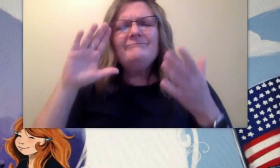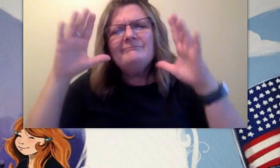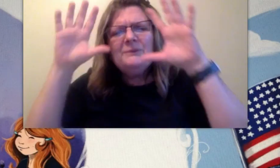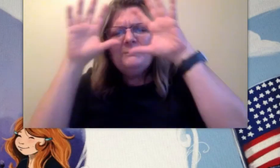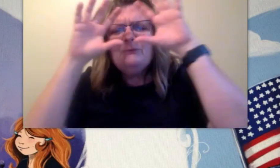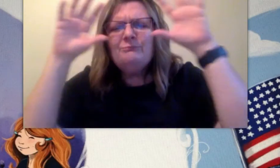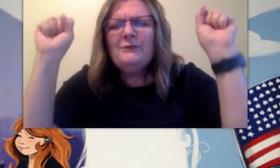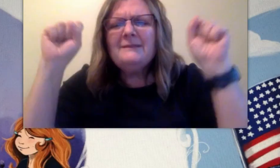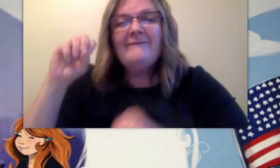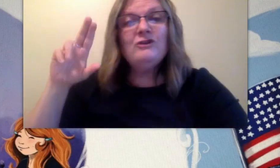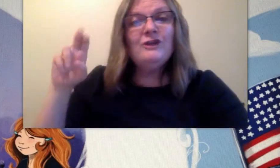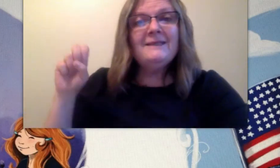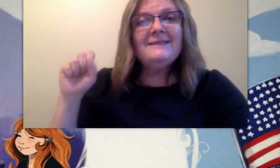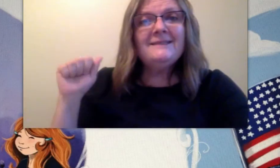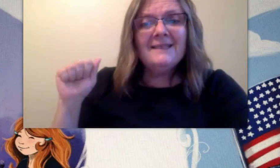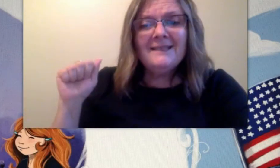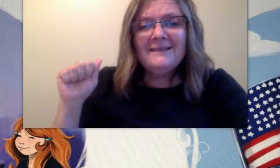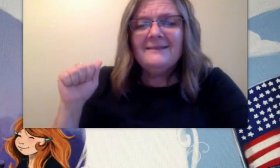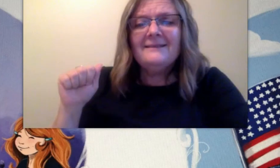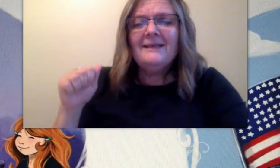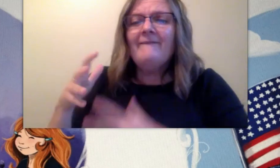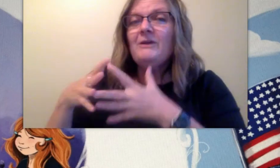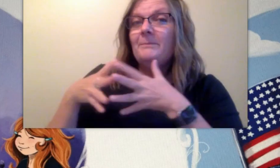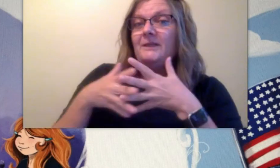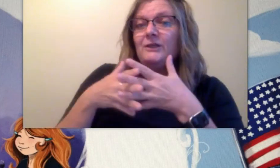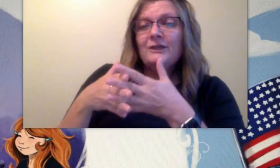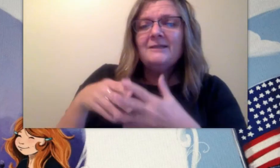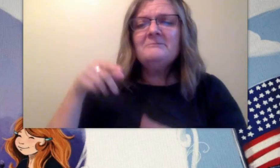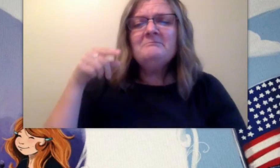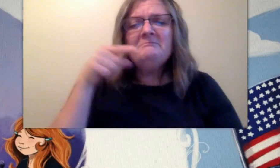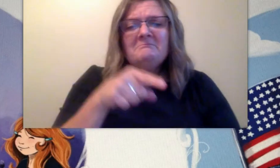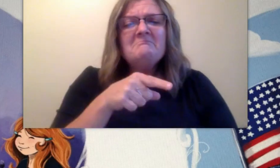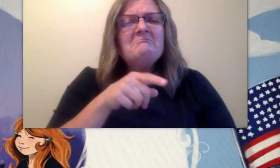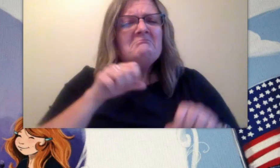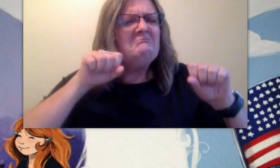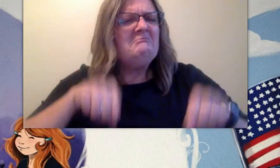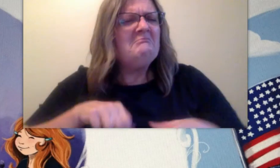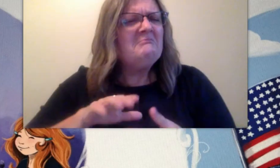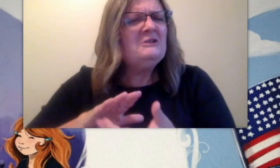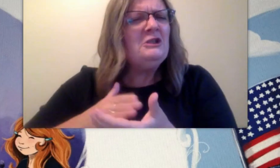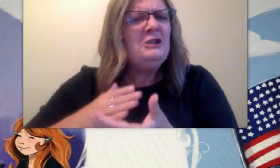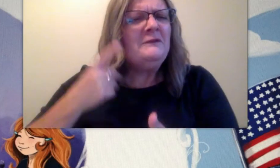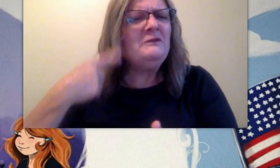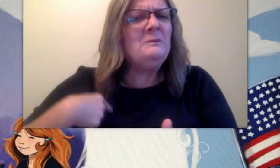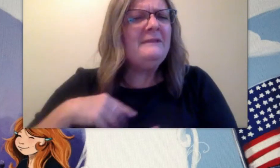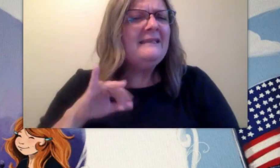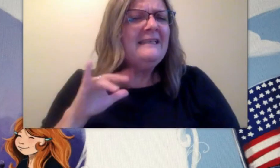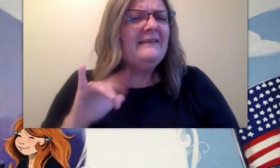the United States of America. You can cook for me, Ivy.